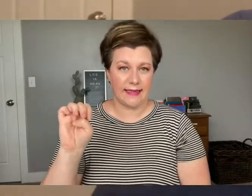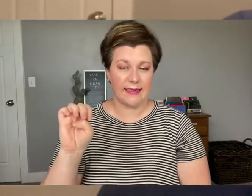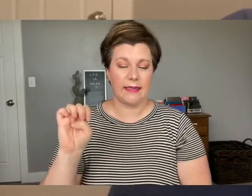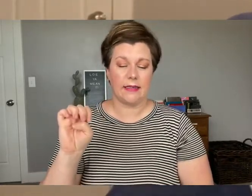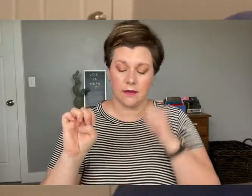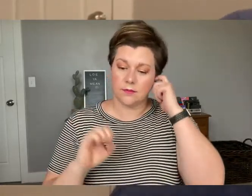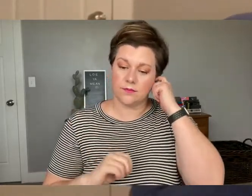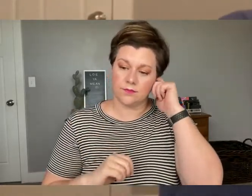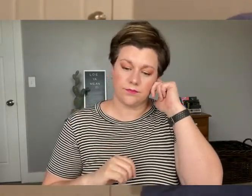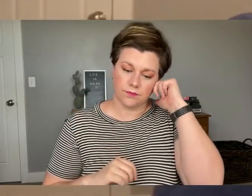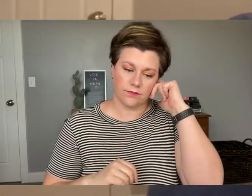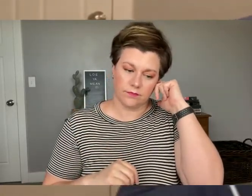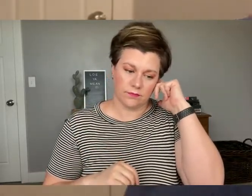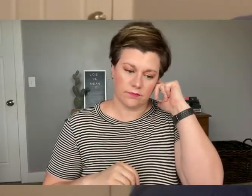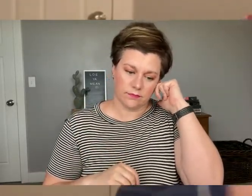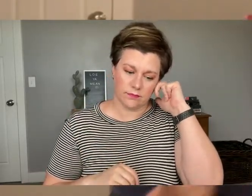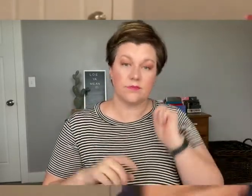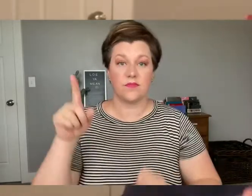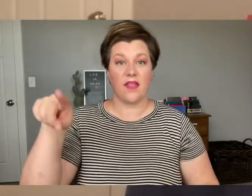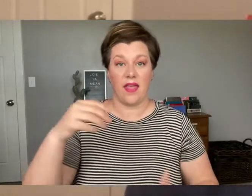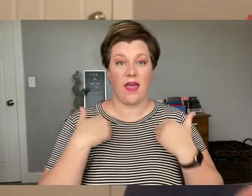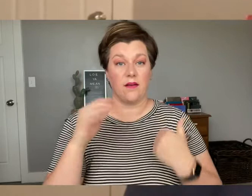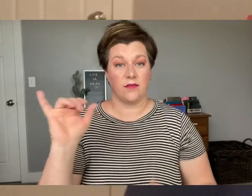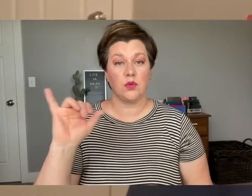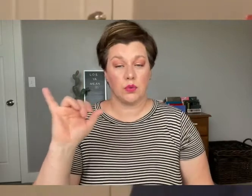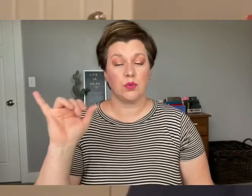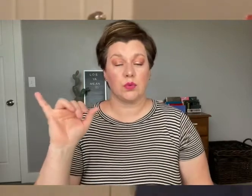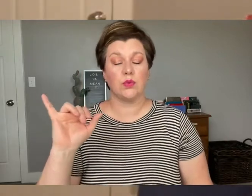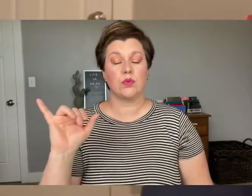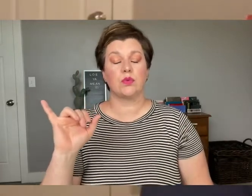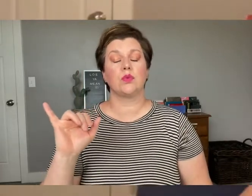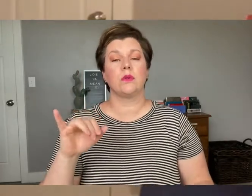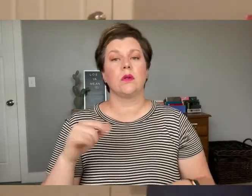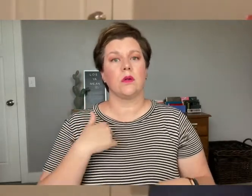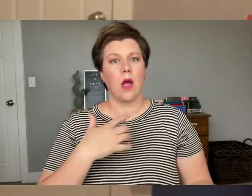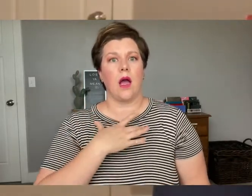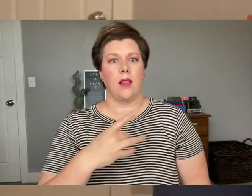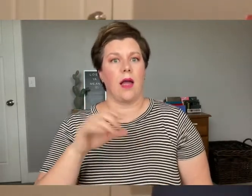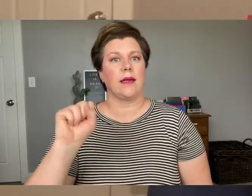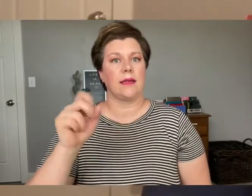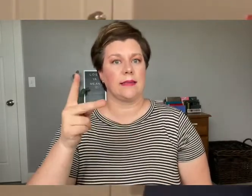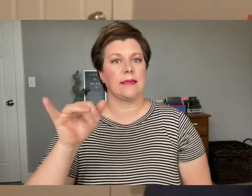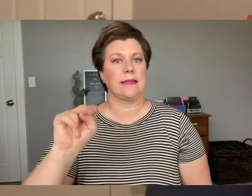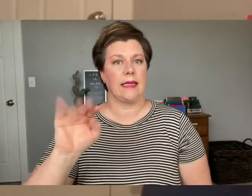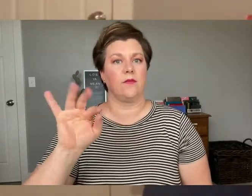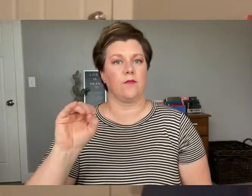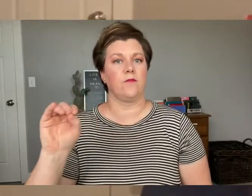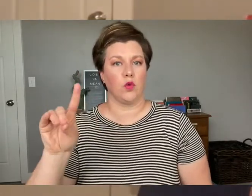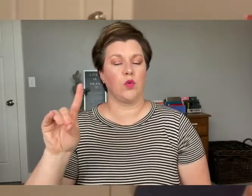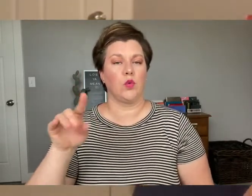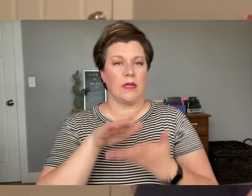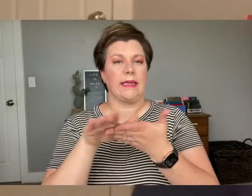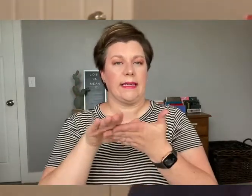also going to be there. That's a little bit higher end as well, but there are lots of different cleansers that you can find. I really, really, really do